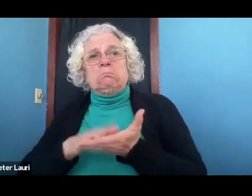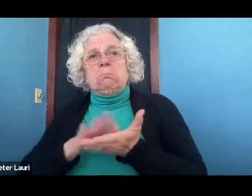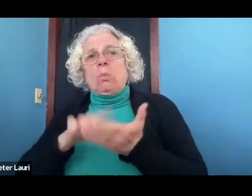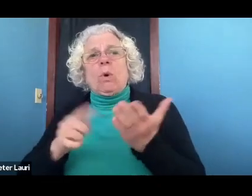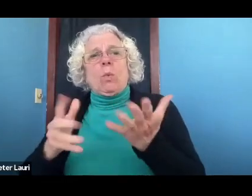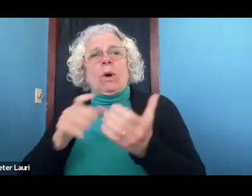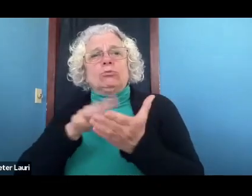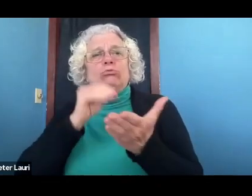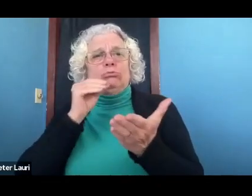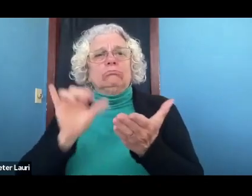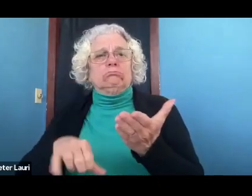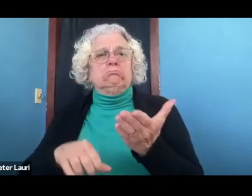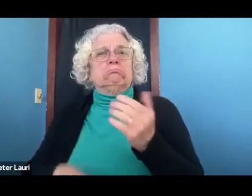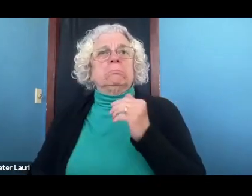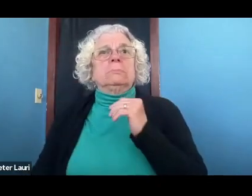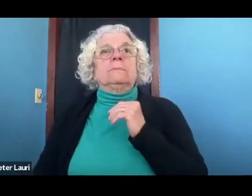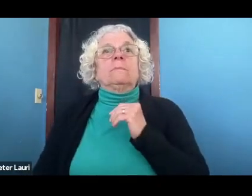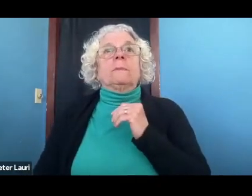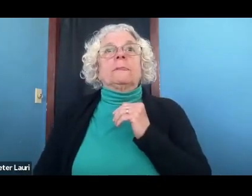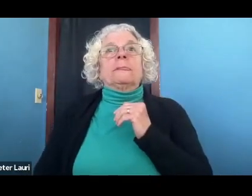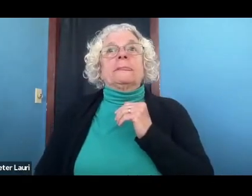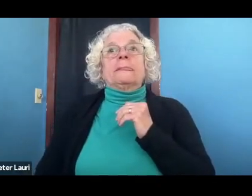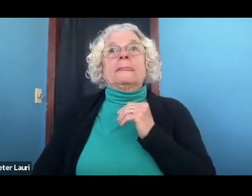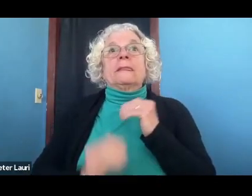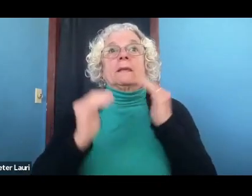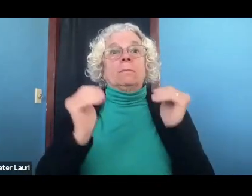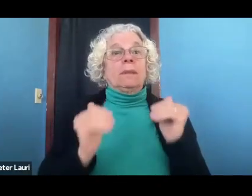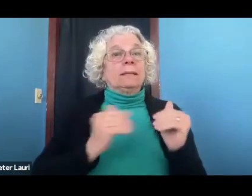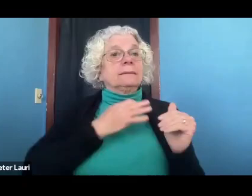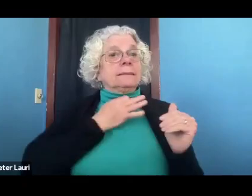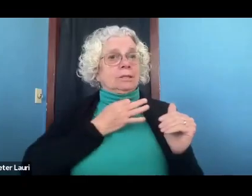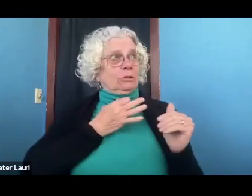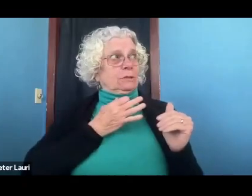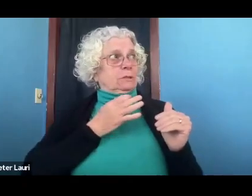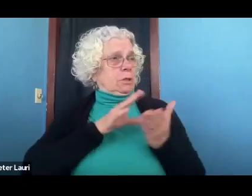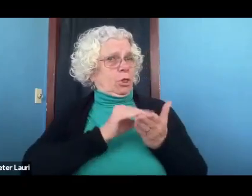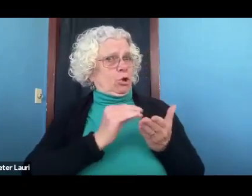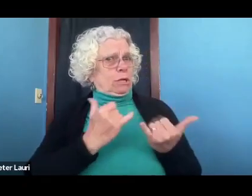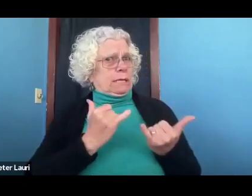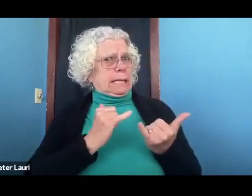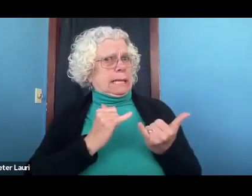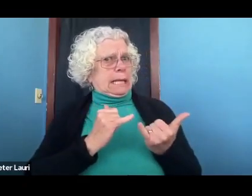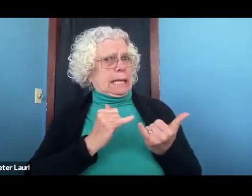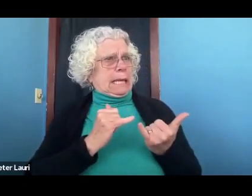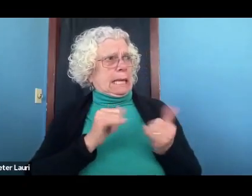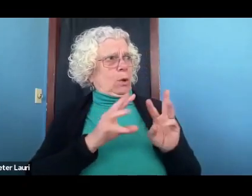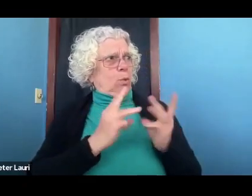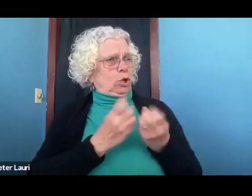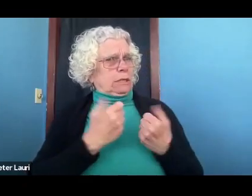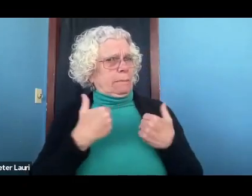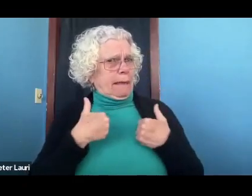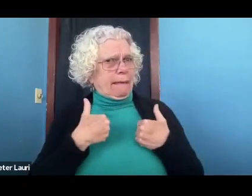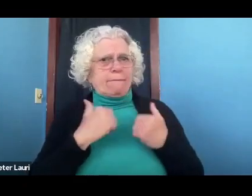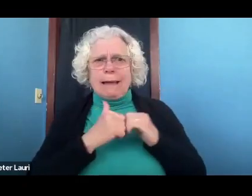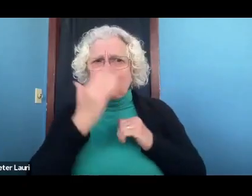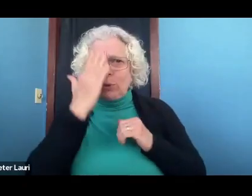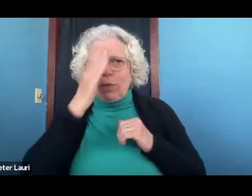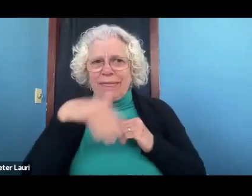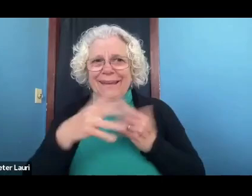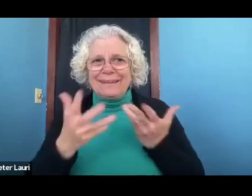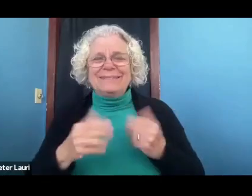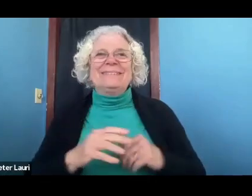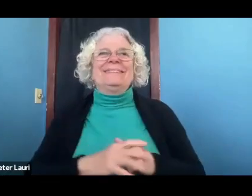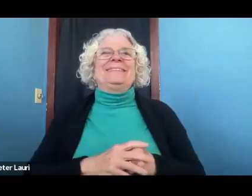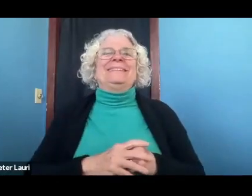session. And then also how you found out about today's webinar. At the close of today's session, you will get a